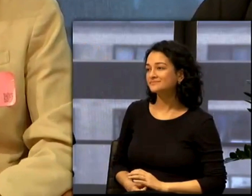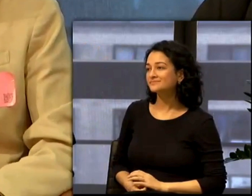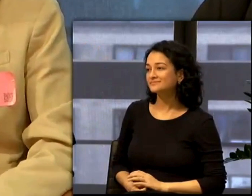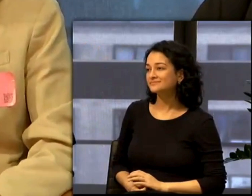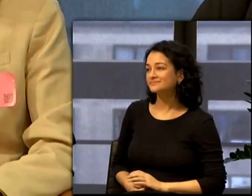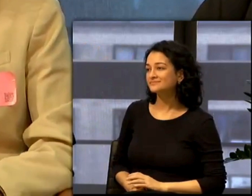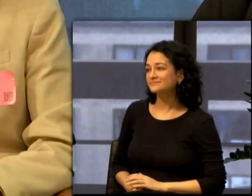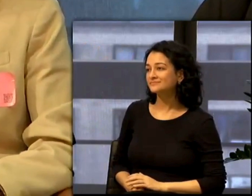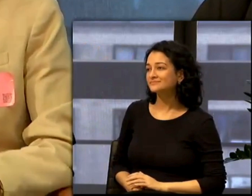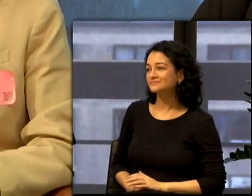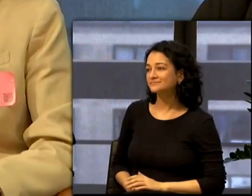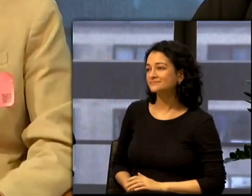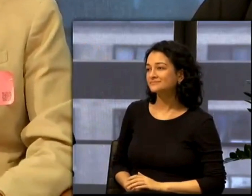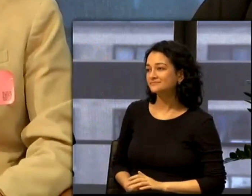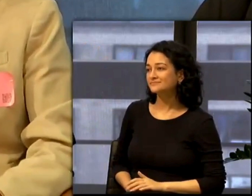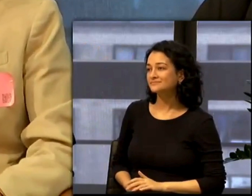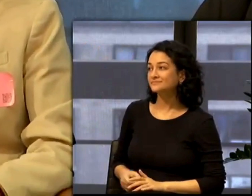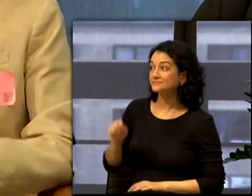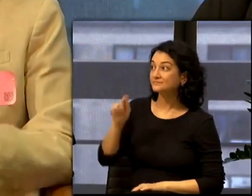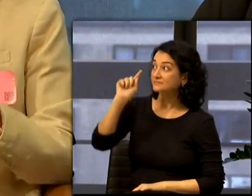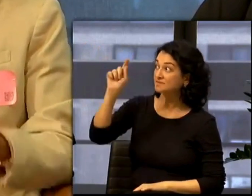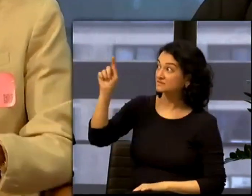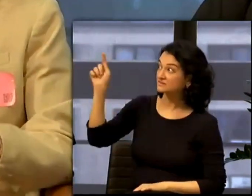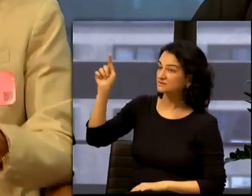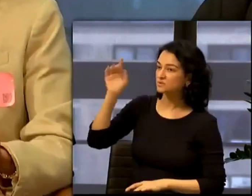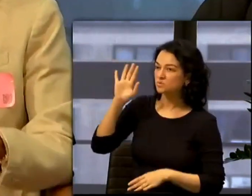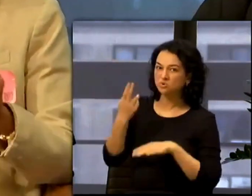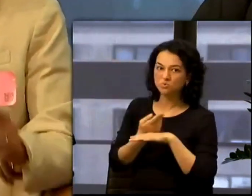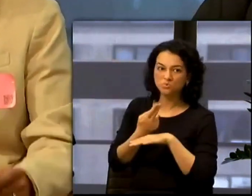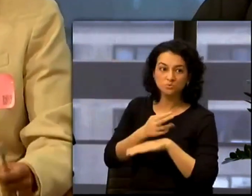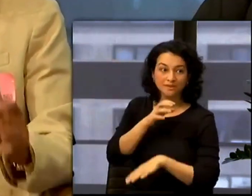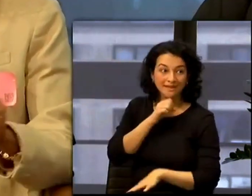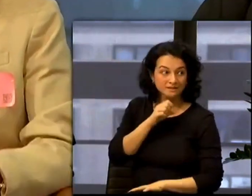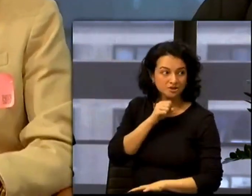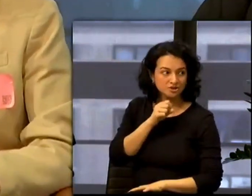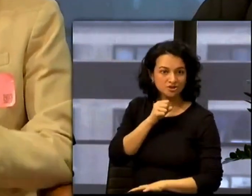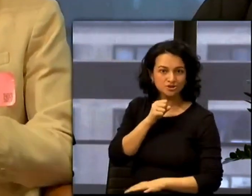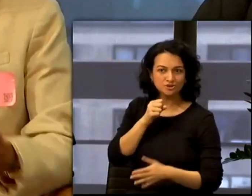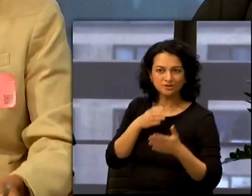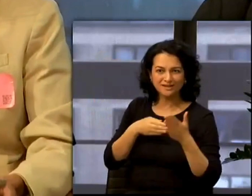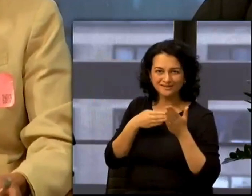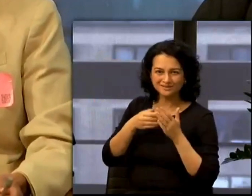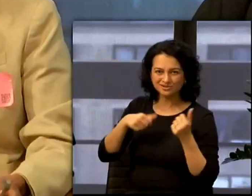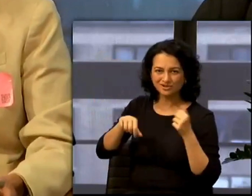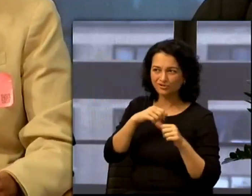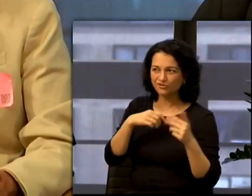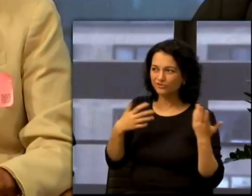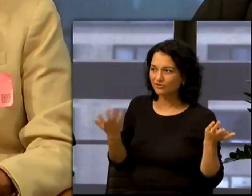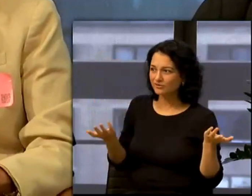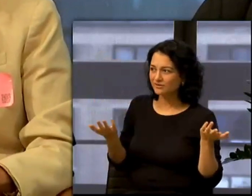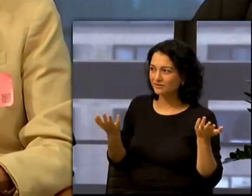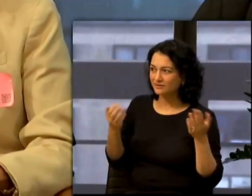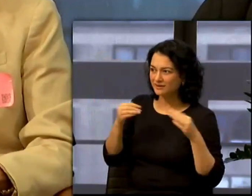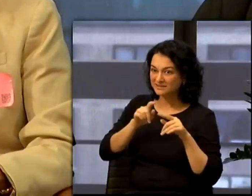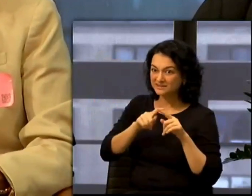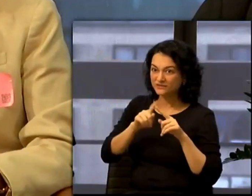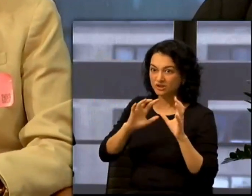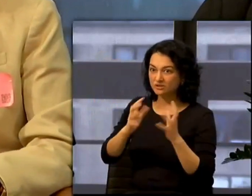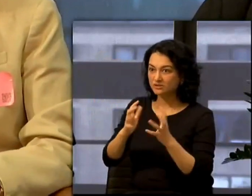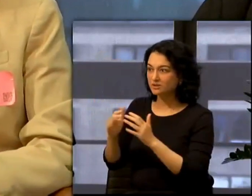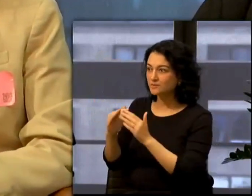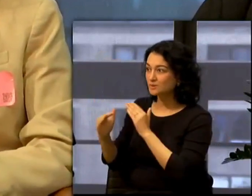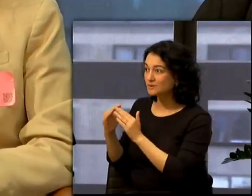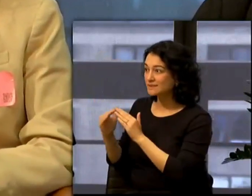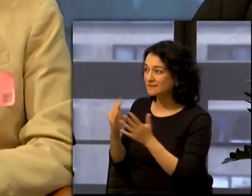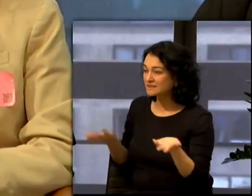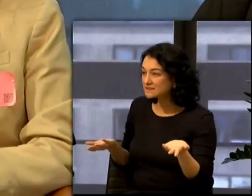it's really a tool of white supremacy to have people fighting over scraps and hoarding resources instead of trying to make an equitable system for everyone.